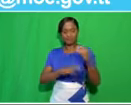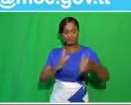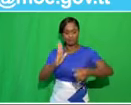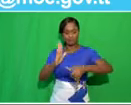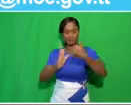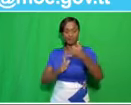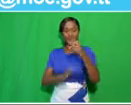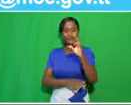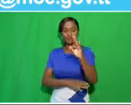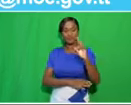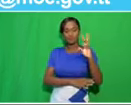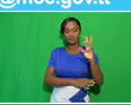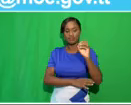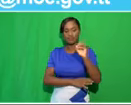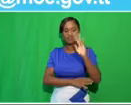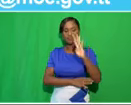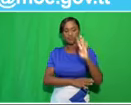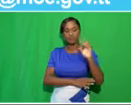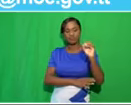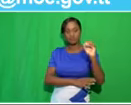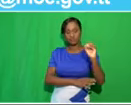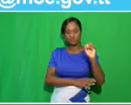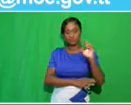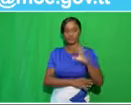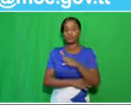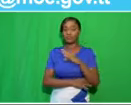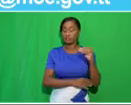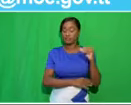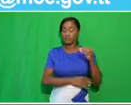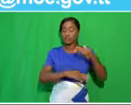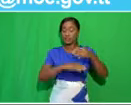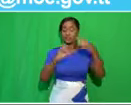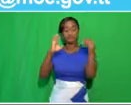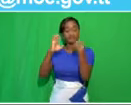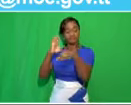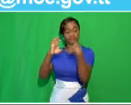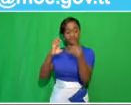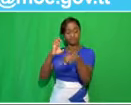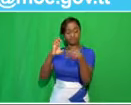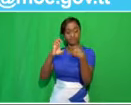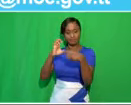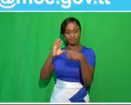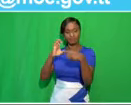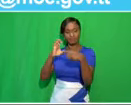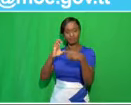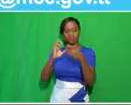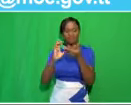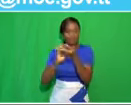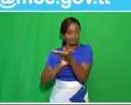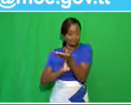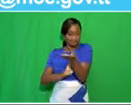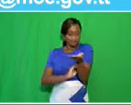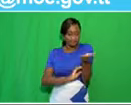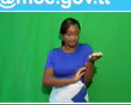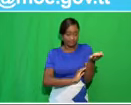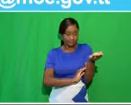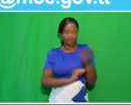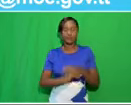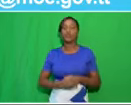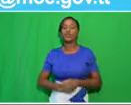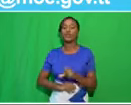at 776-0440, and you can send us an email as well. And that is up on your screen. So